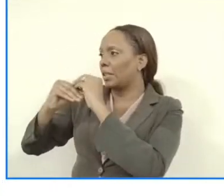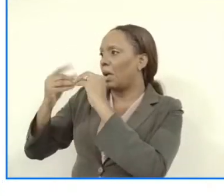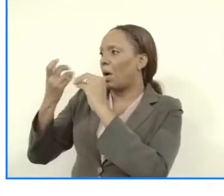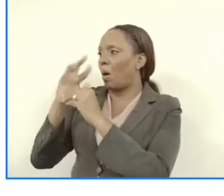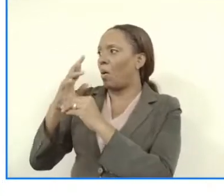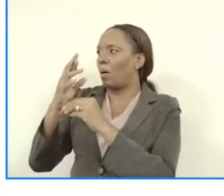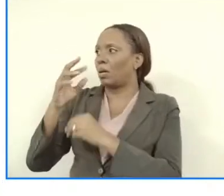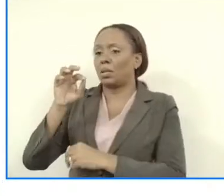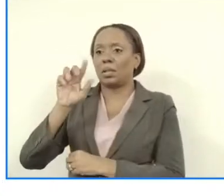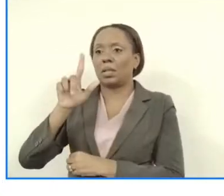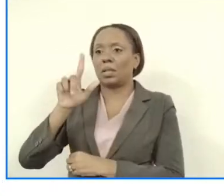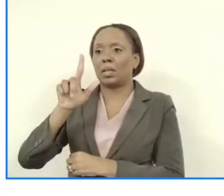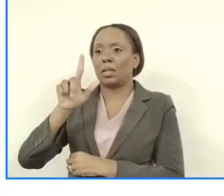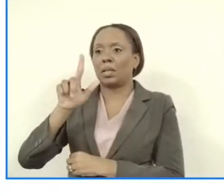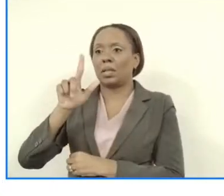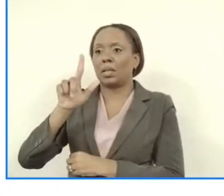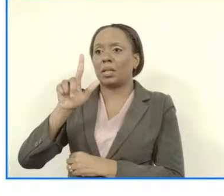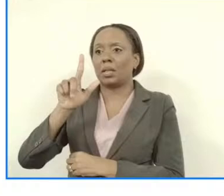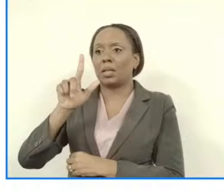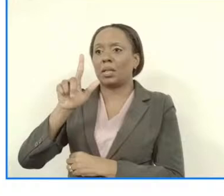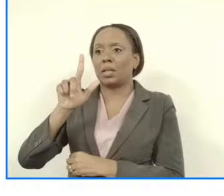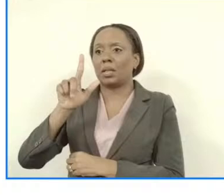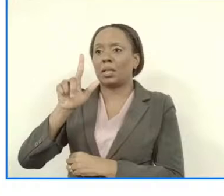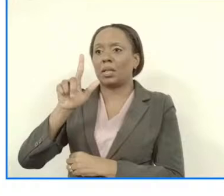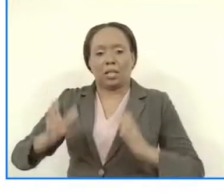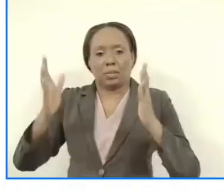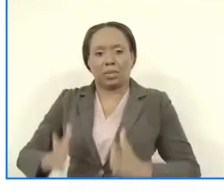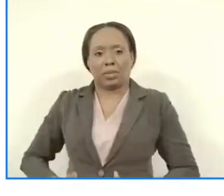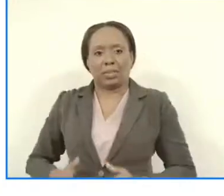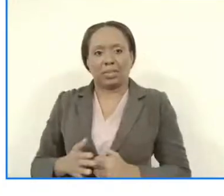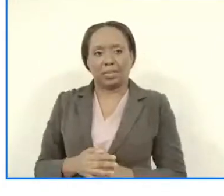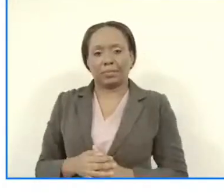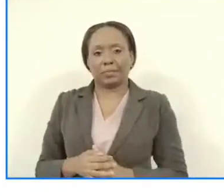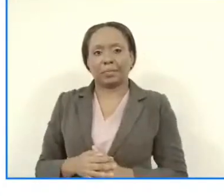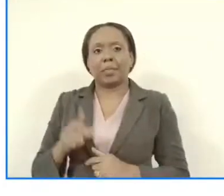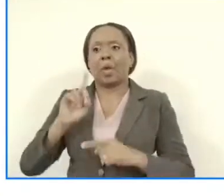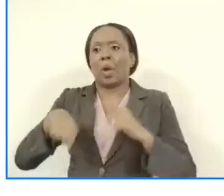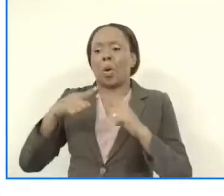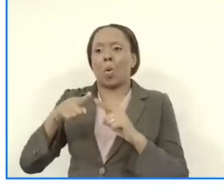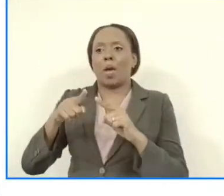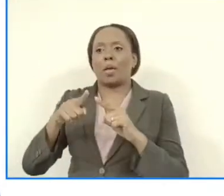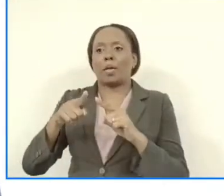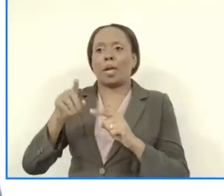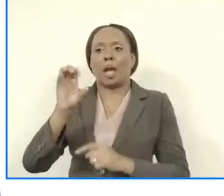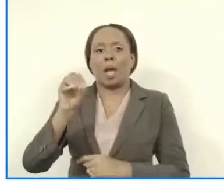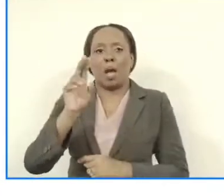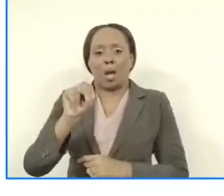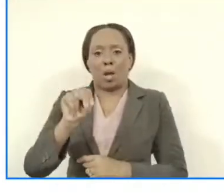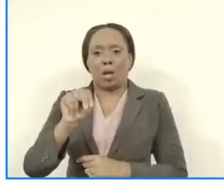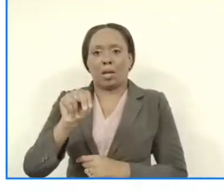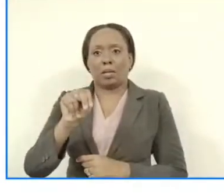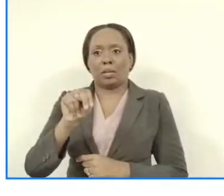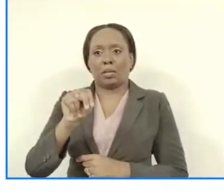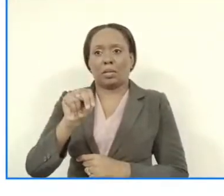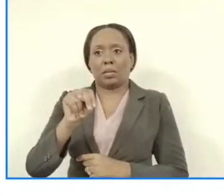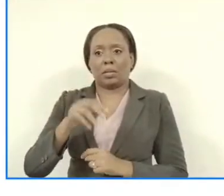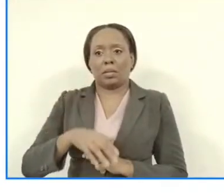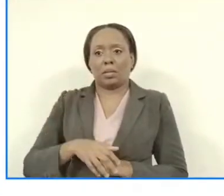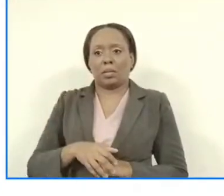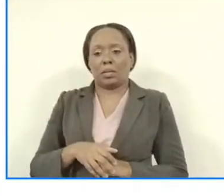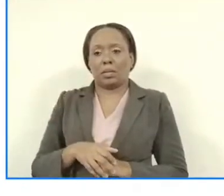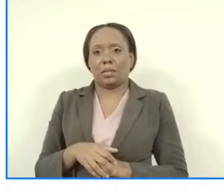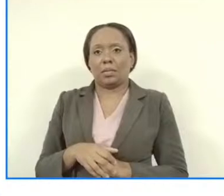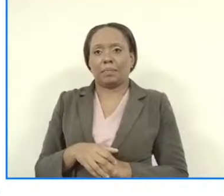lines coming off of that artery to customers. When you switch that on, anyone who doesn't have a pre-existing